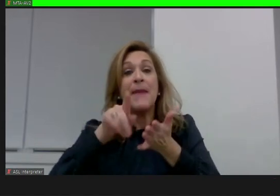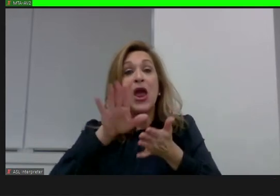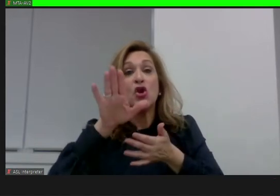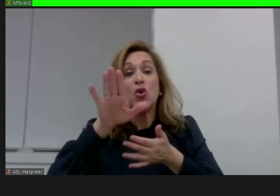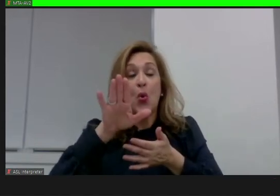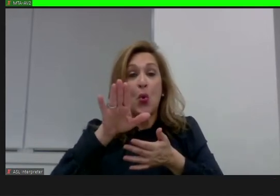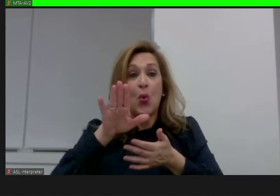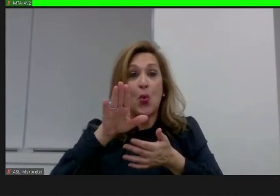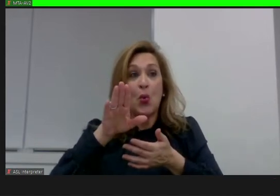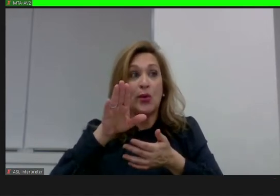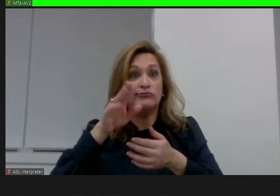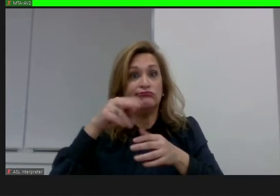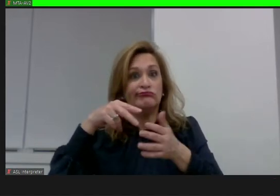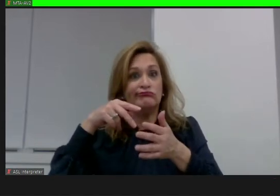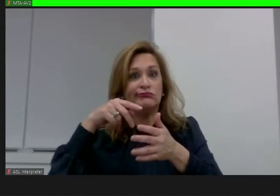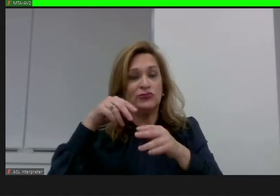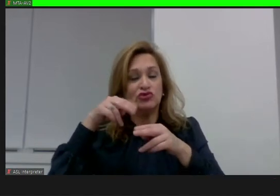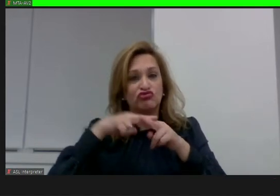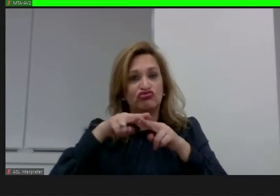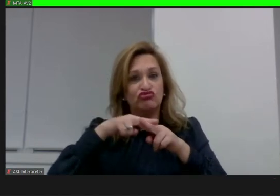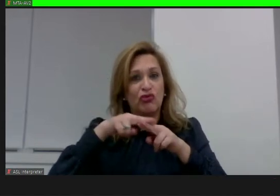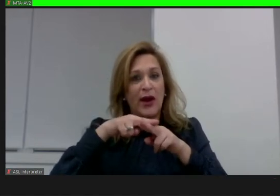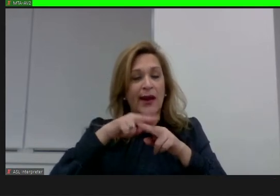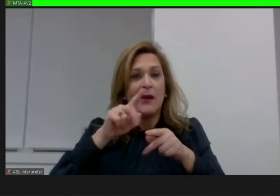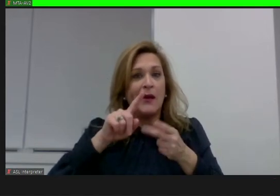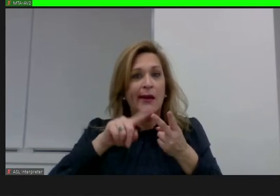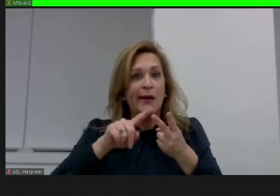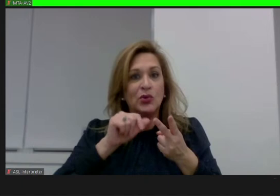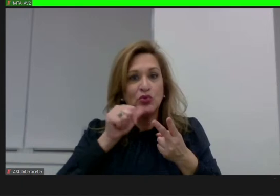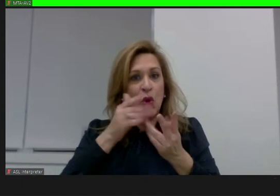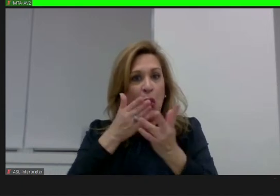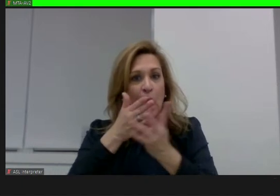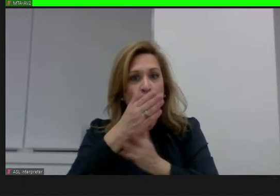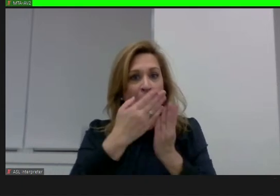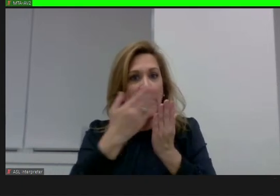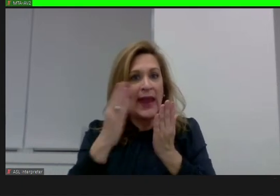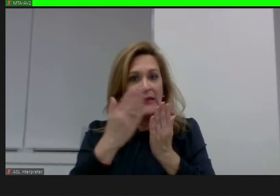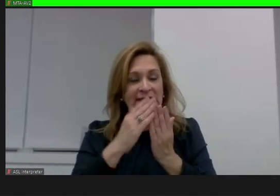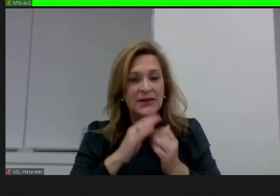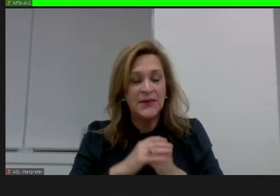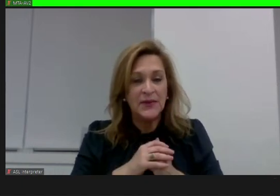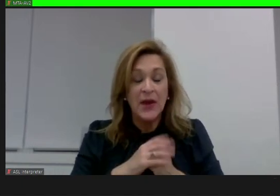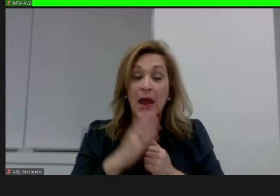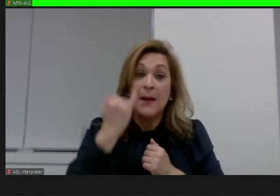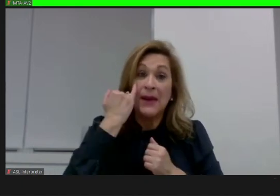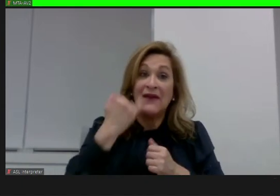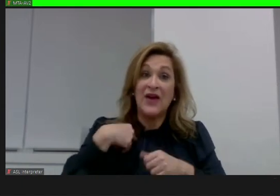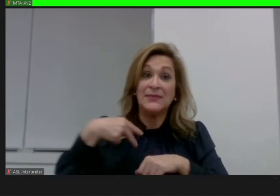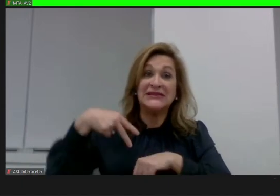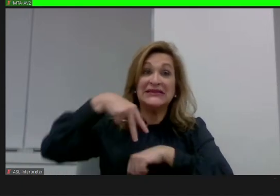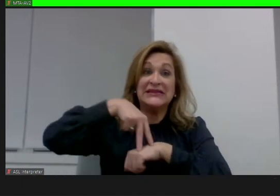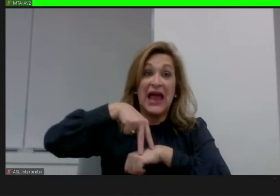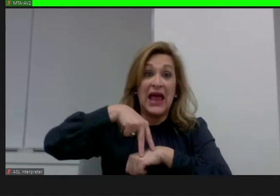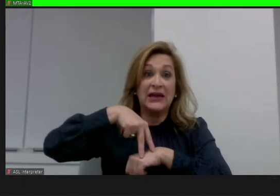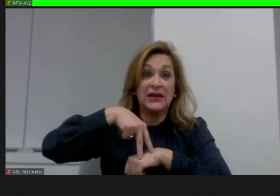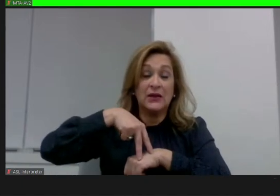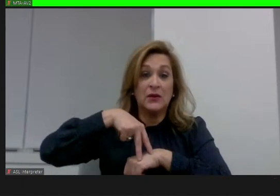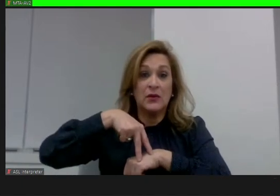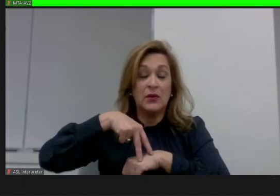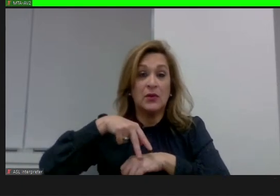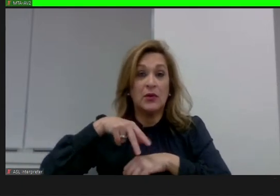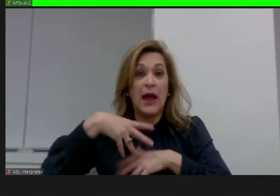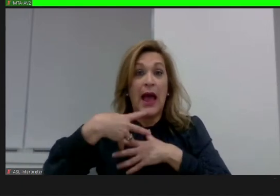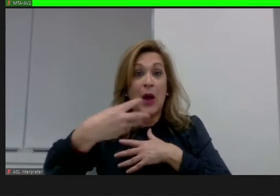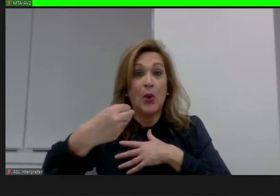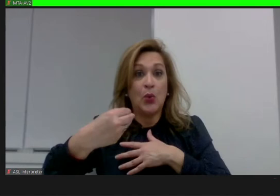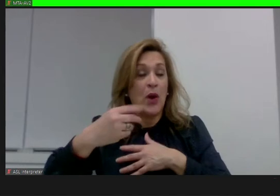the gate. But if I'm standing on a platform, I'm not supposed to engage the customer any